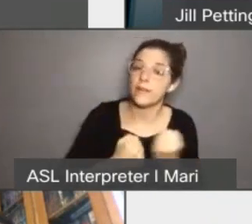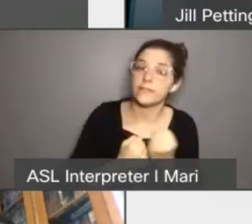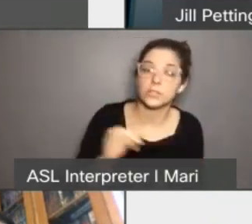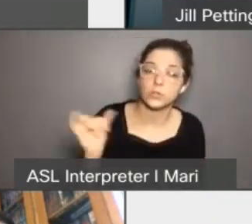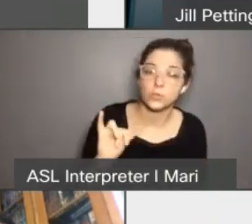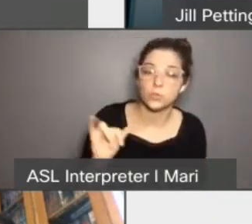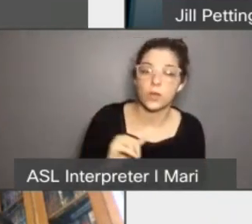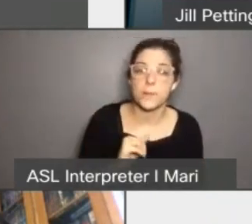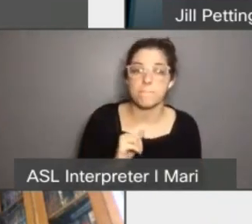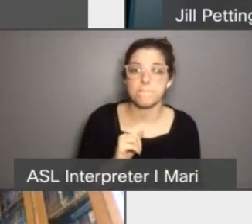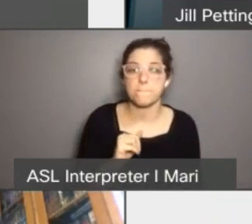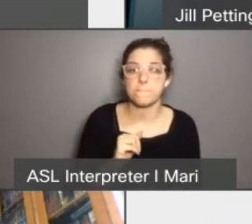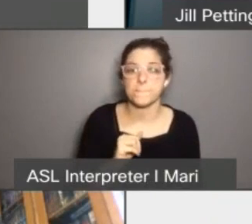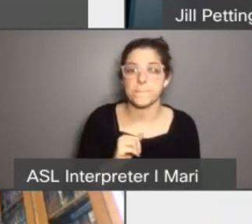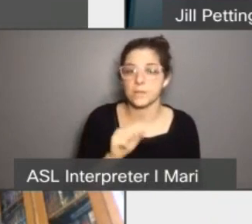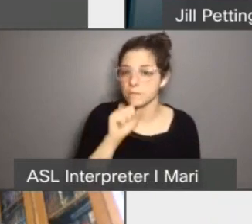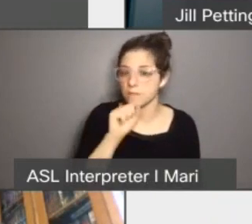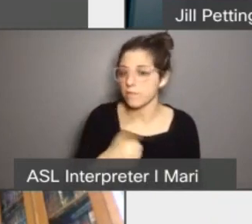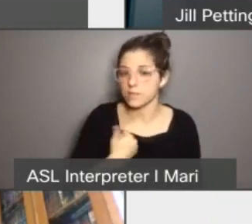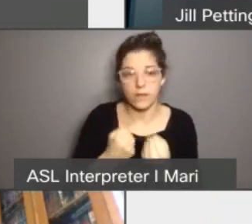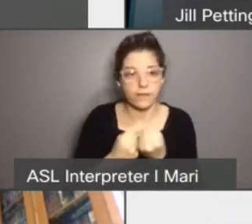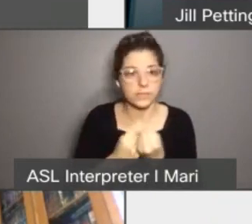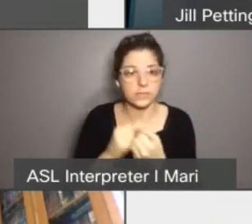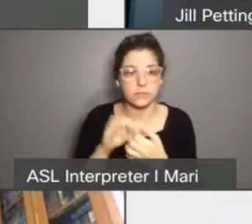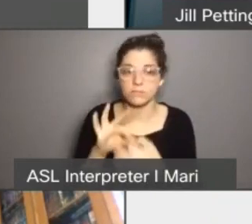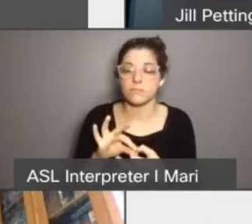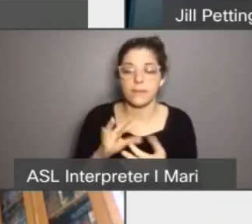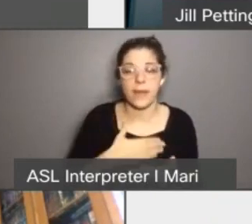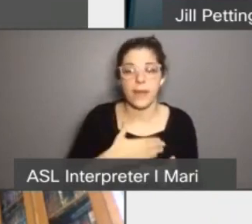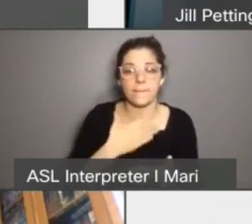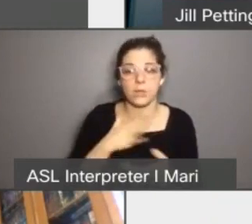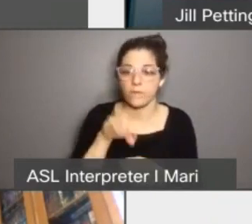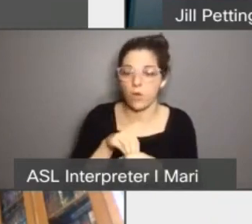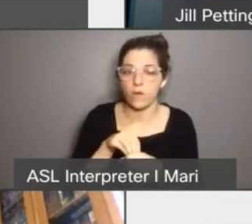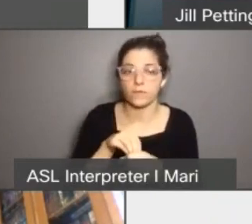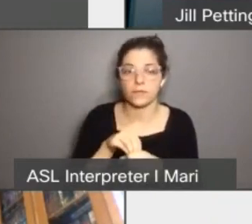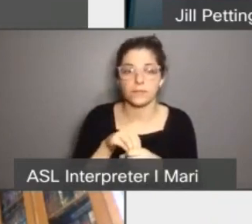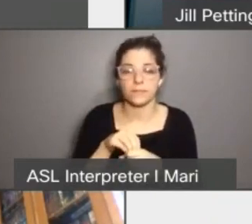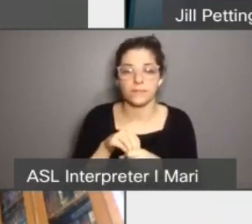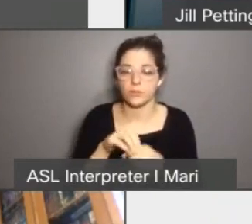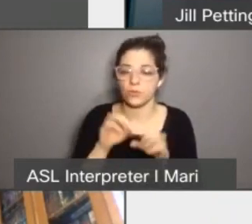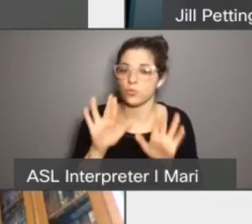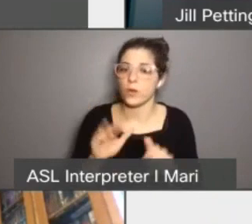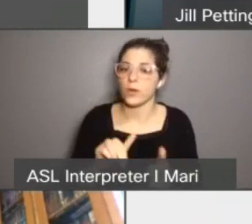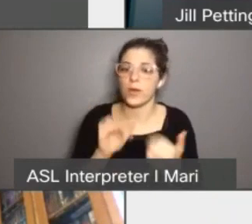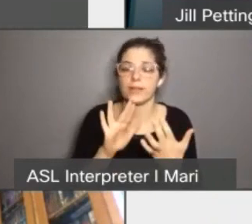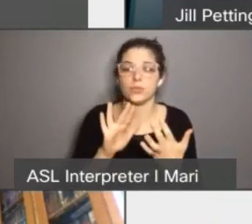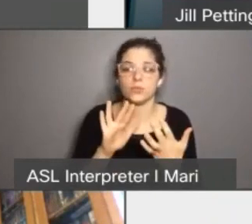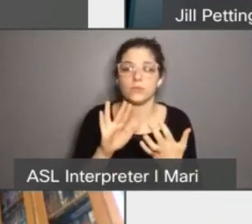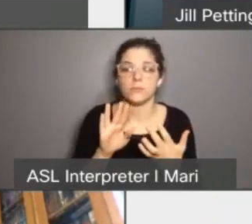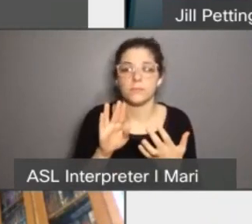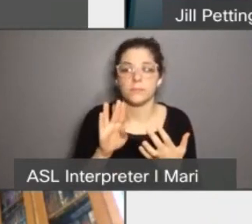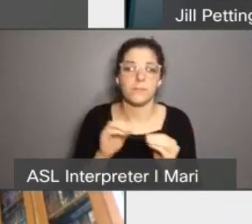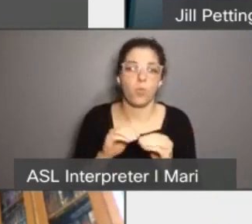well. Love the Self-Advocacy Association. I'm glad that you're involved. That's a great way to be